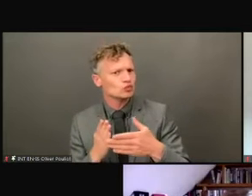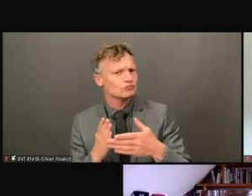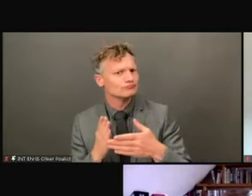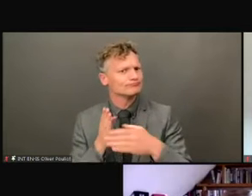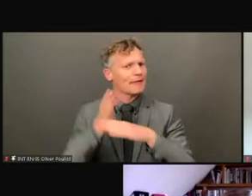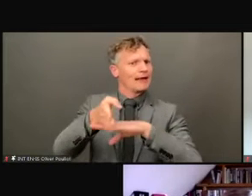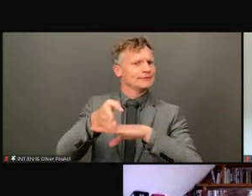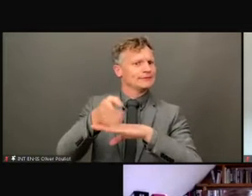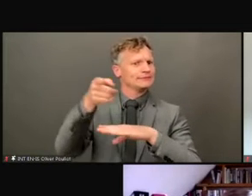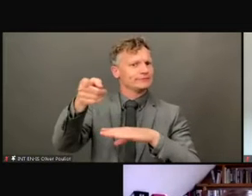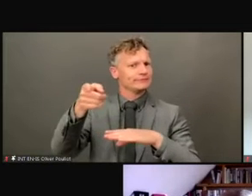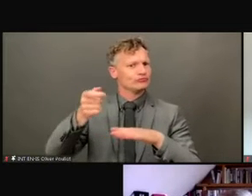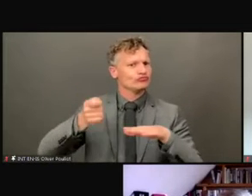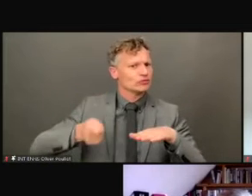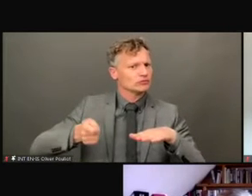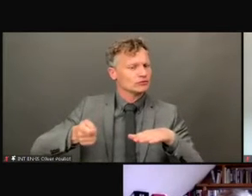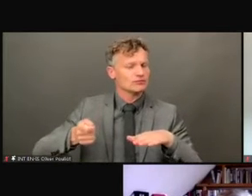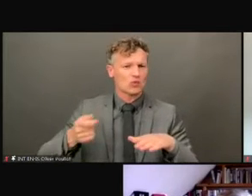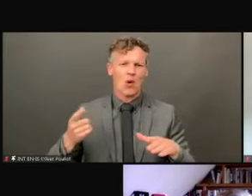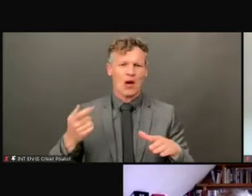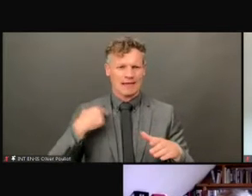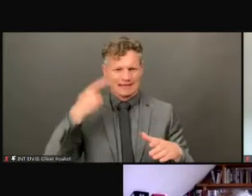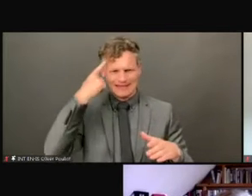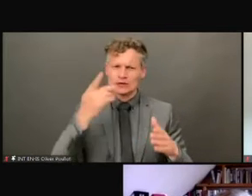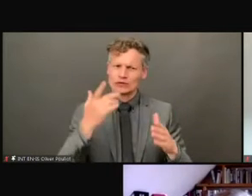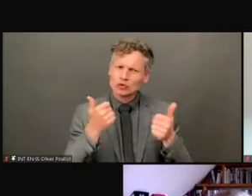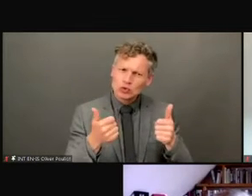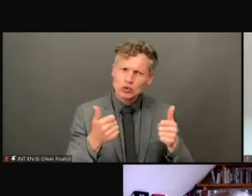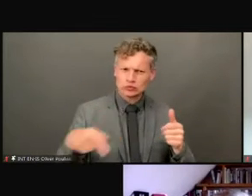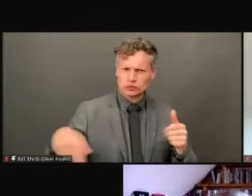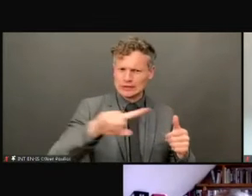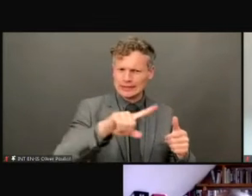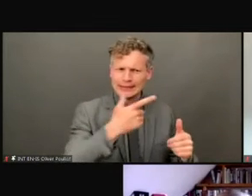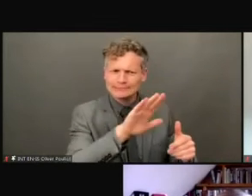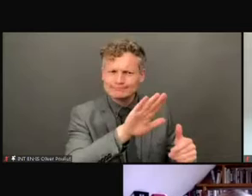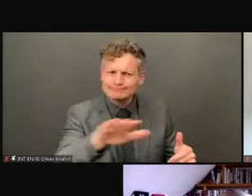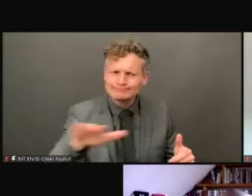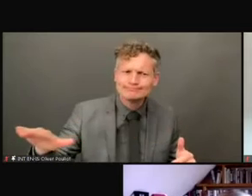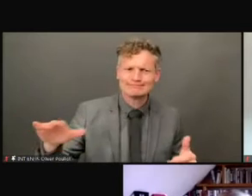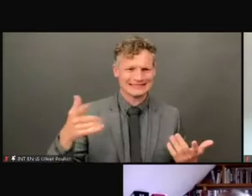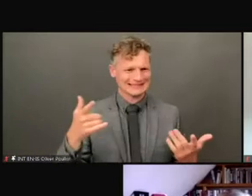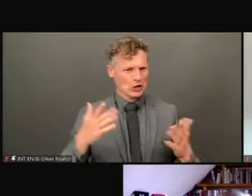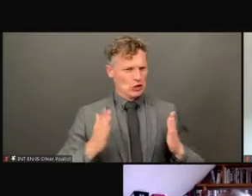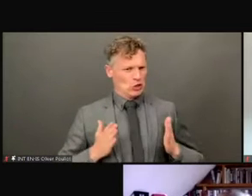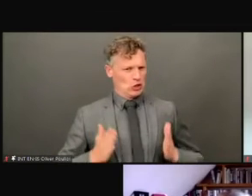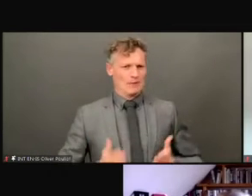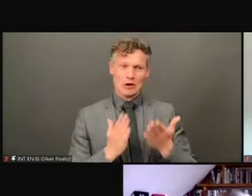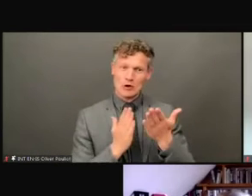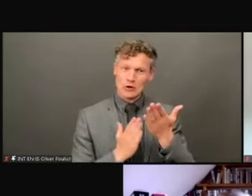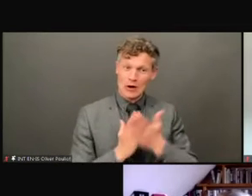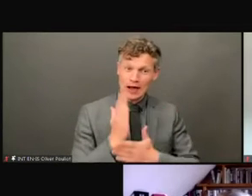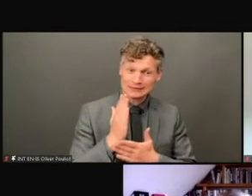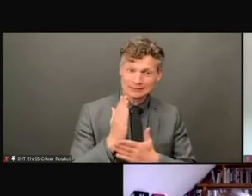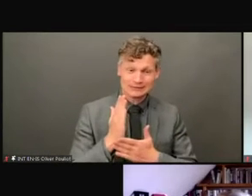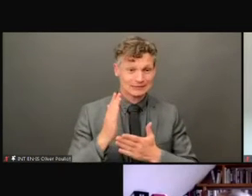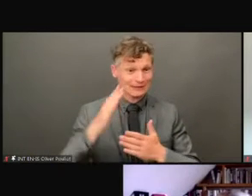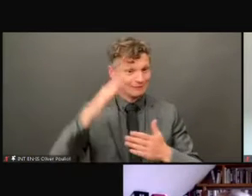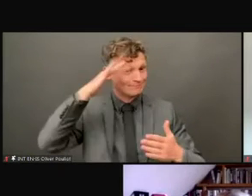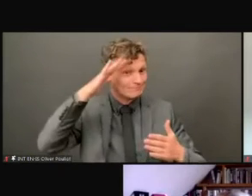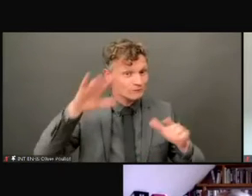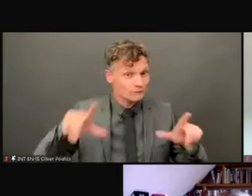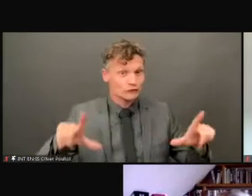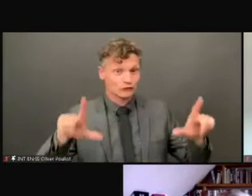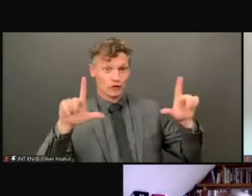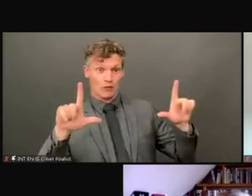that it is a relatively new concept in the human rights framework, which has been spelled out in a broader sense for